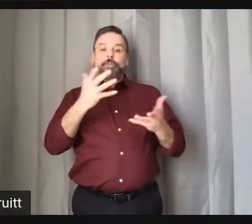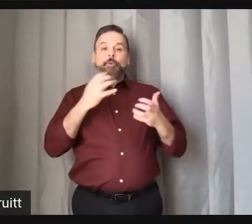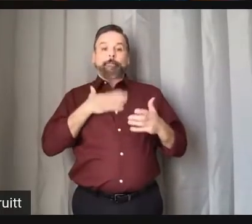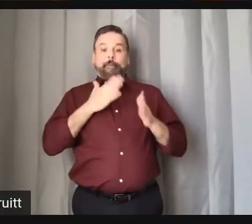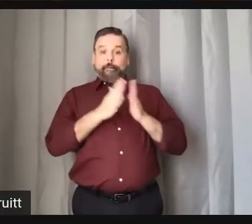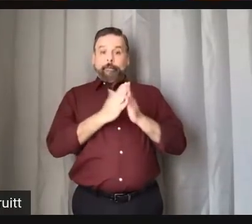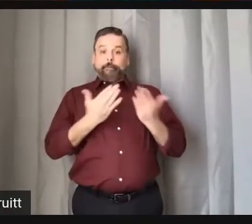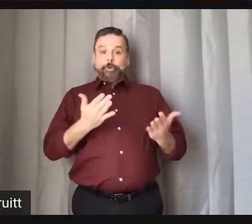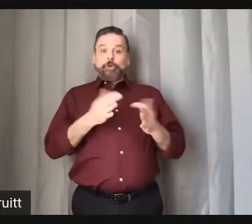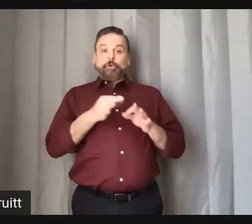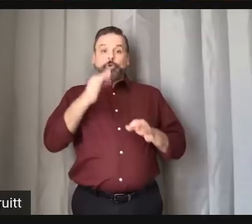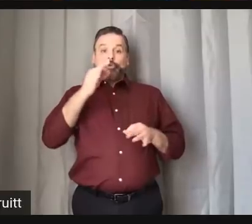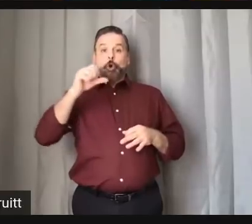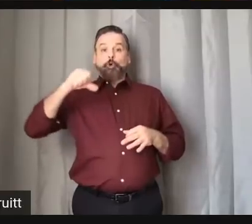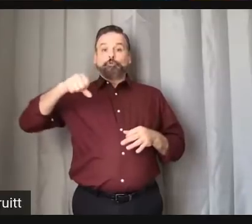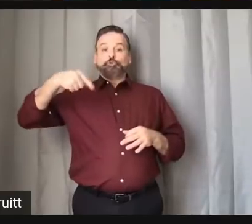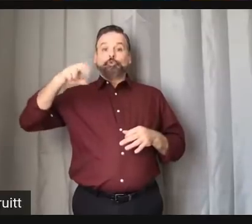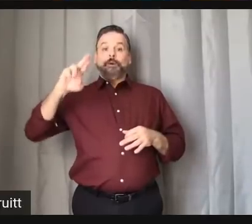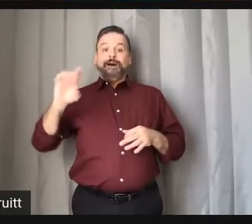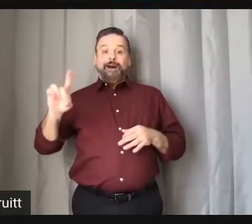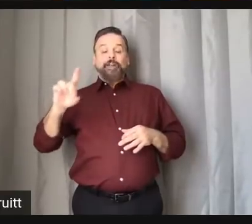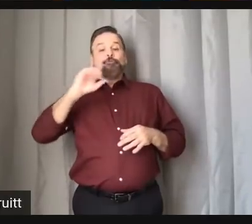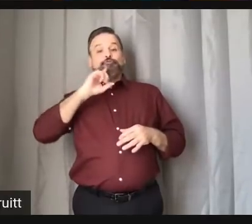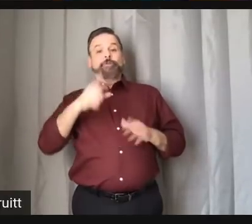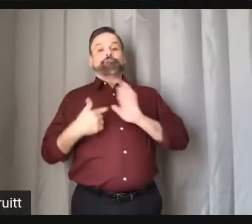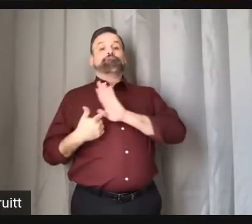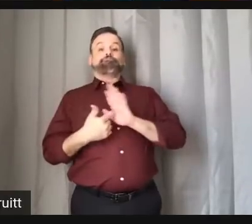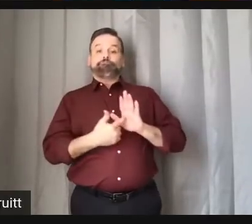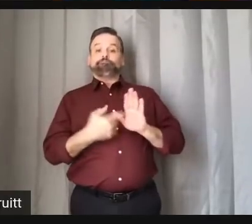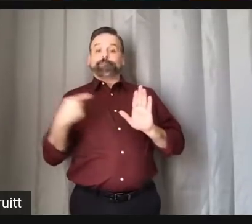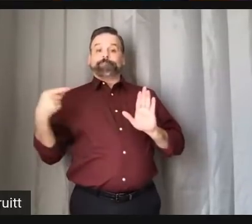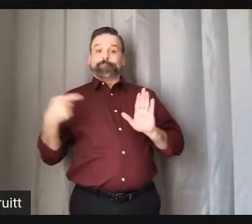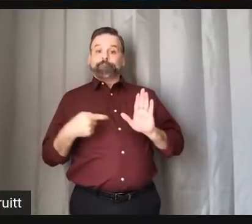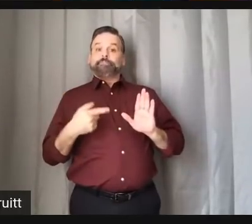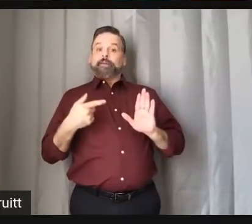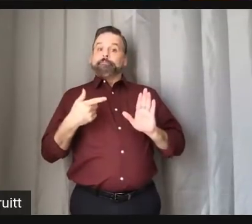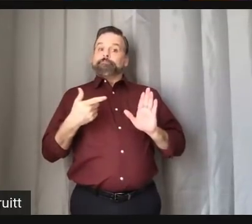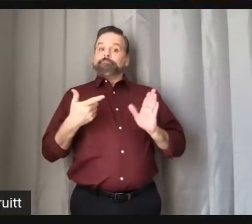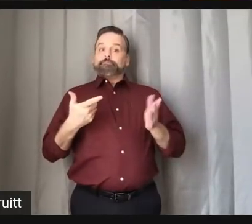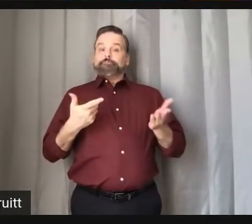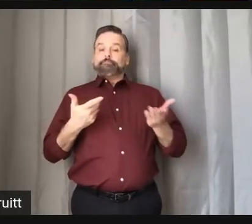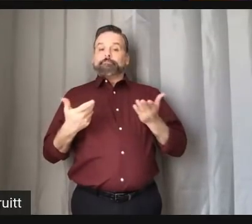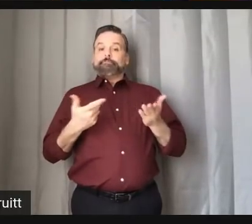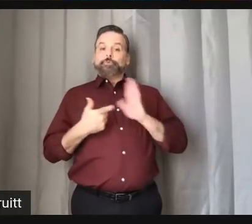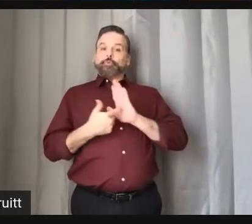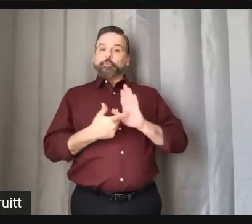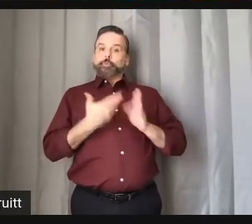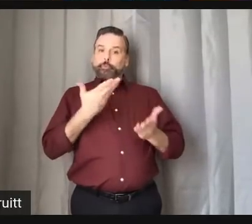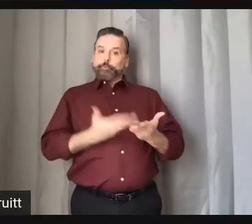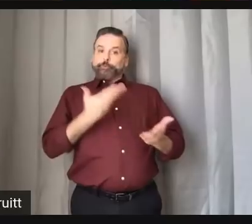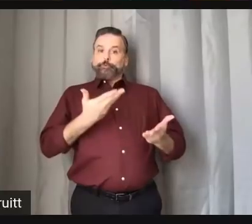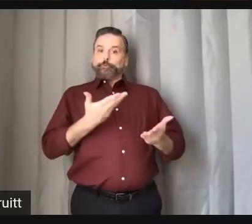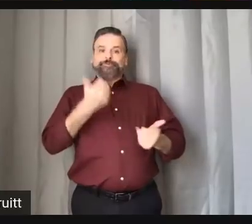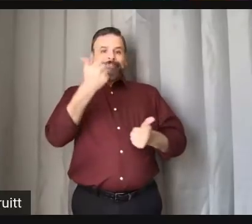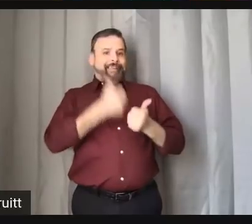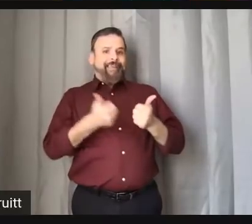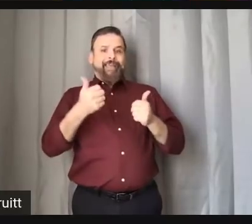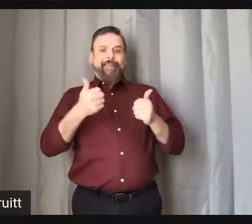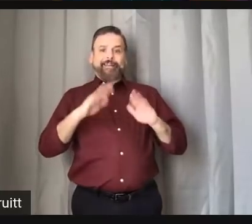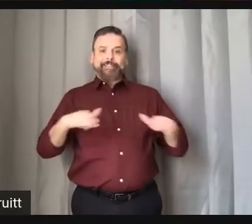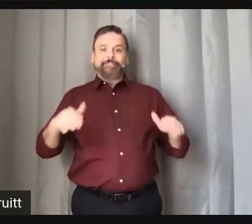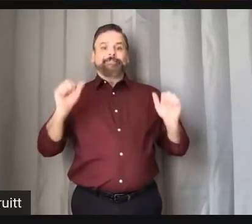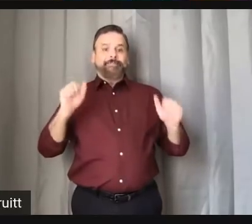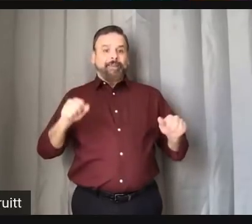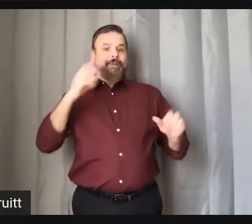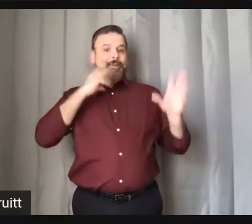to be that and to have that element to it. And to show that, you know, any kid can have